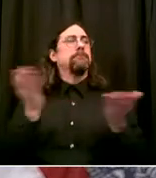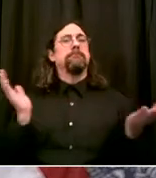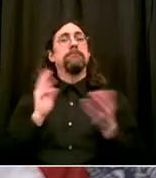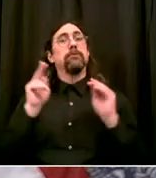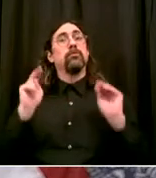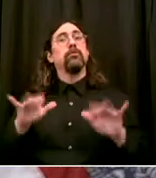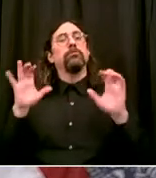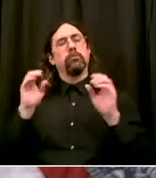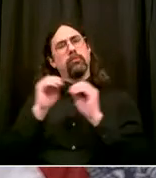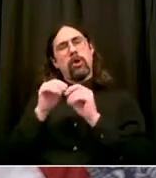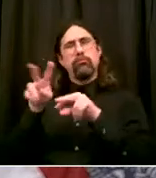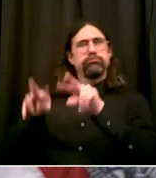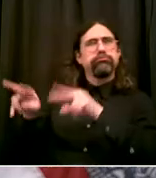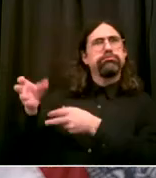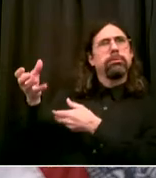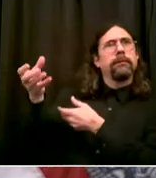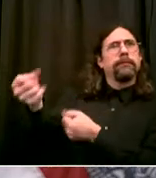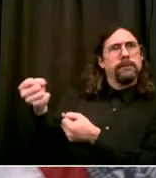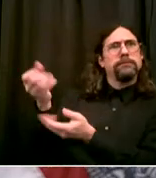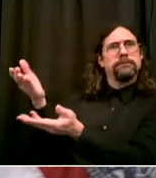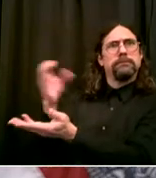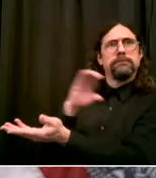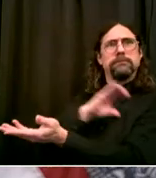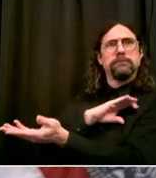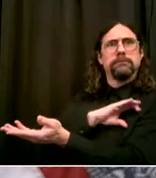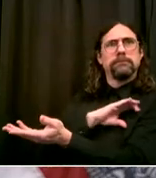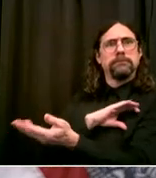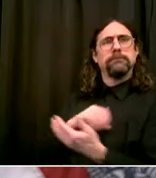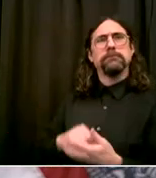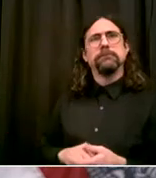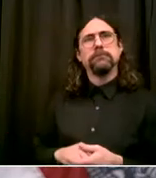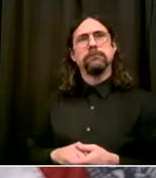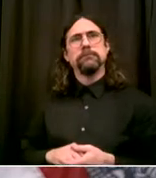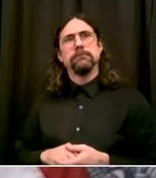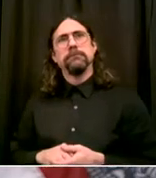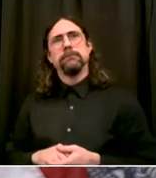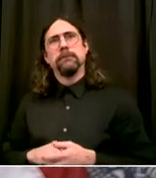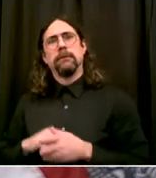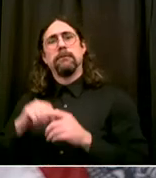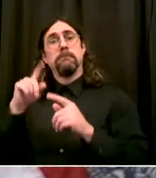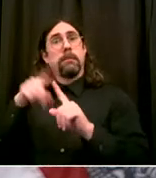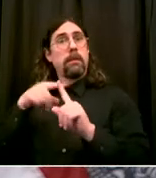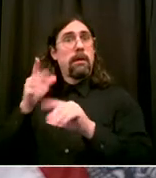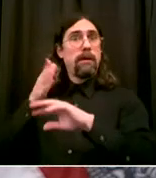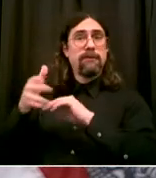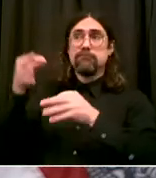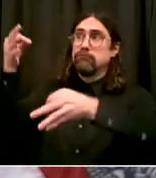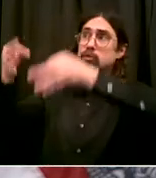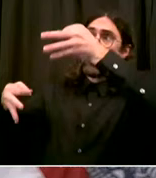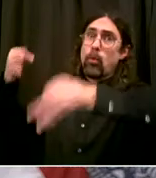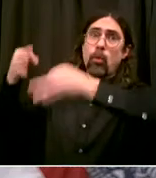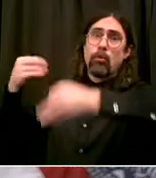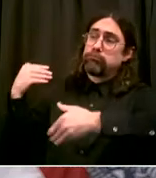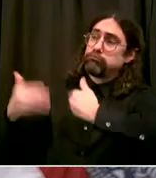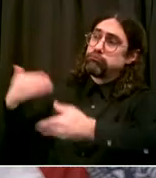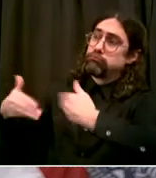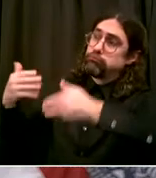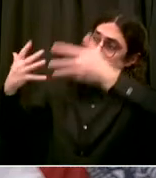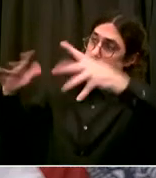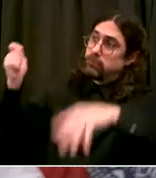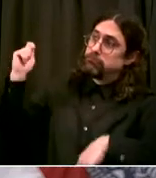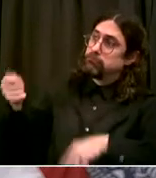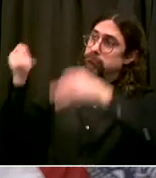that. Go ahead. Last question for today goes to Steve Burns from WCBS 880. Hey, Mr.